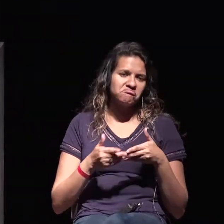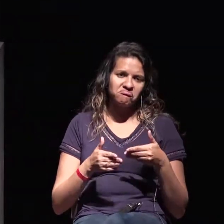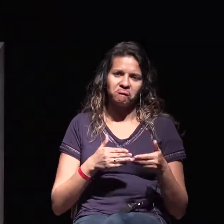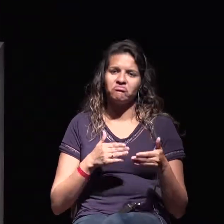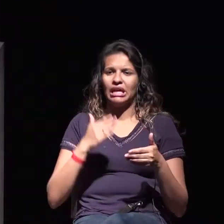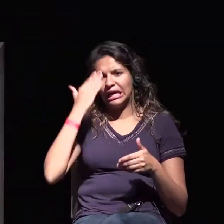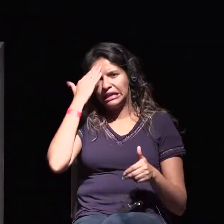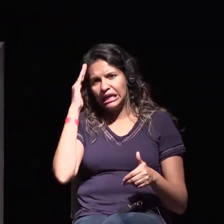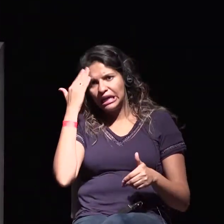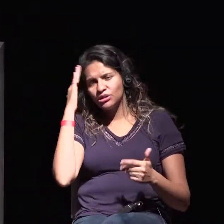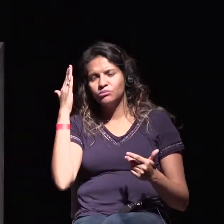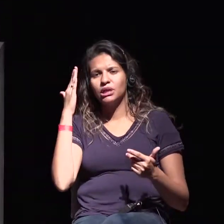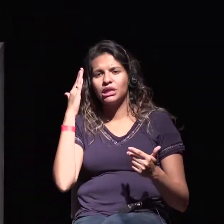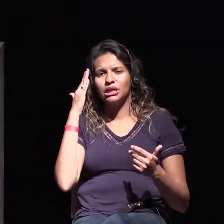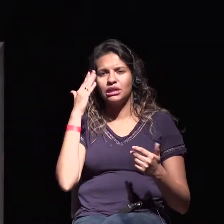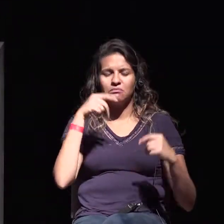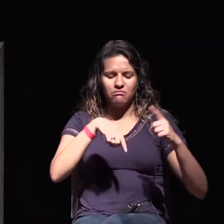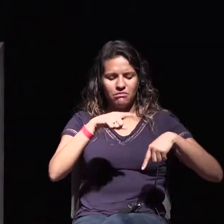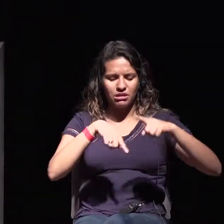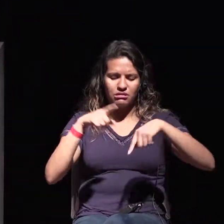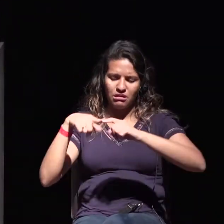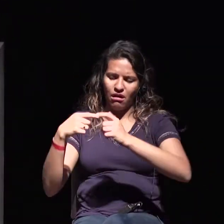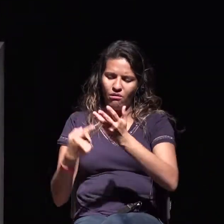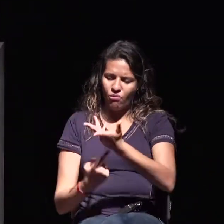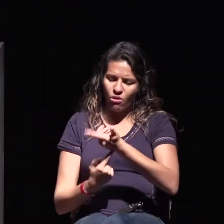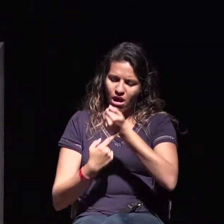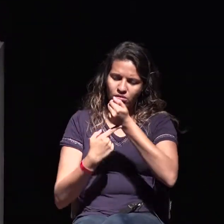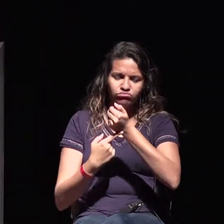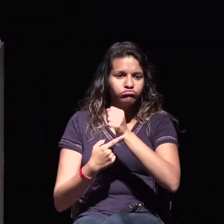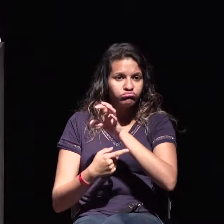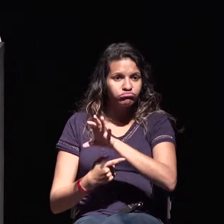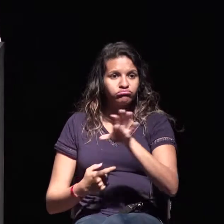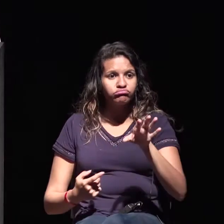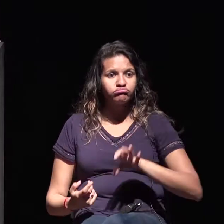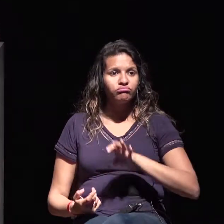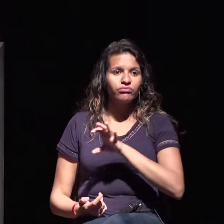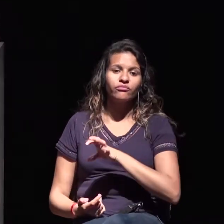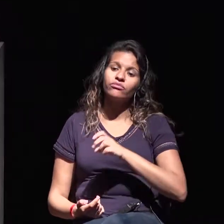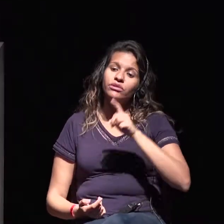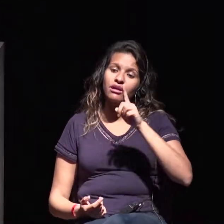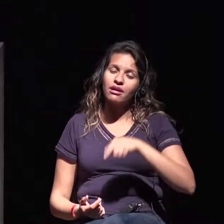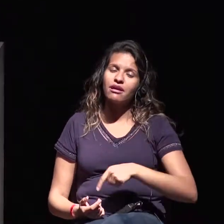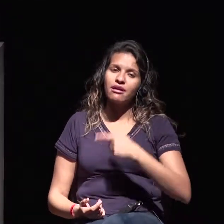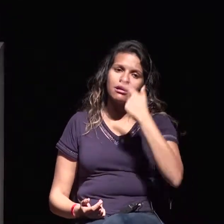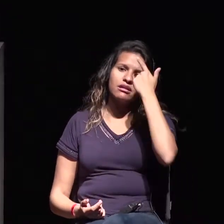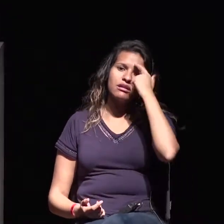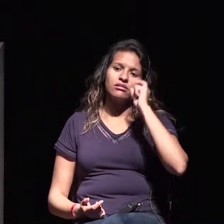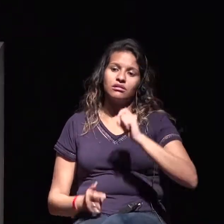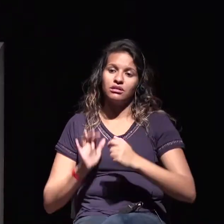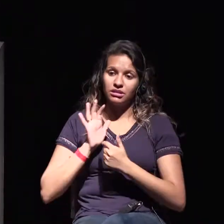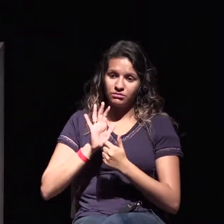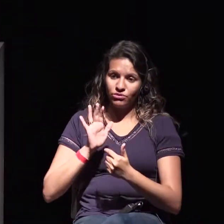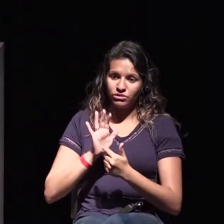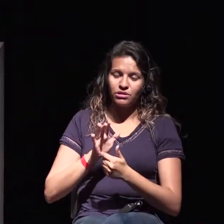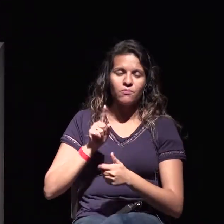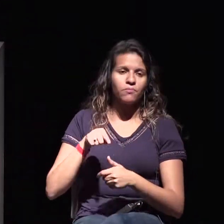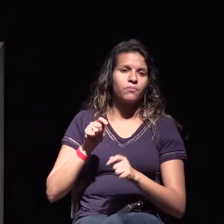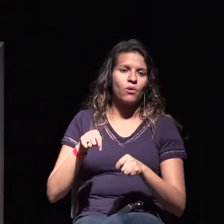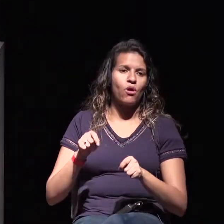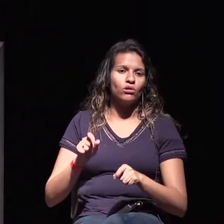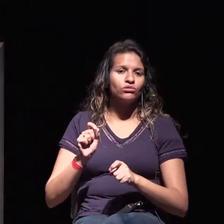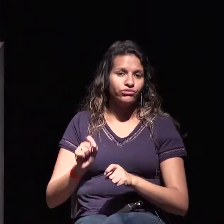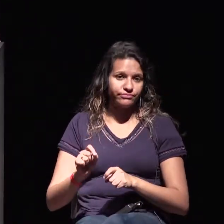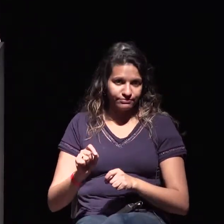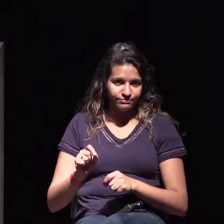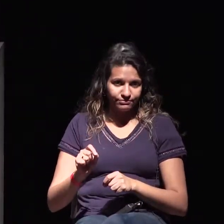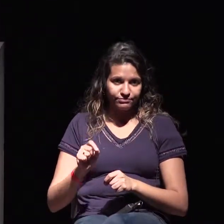form of art, this reconsideration of what an exhibition can be comes with a complete redefinition of